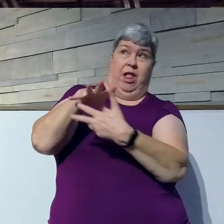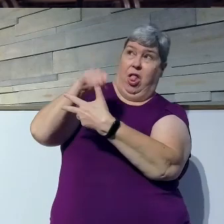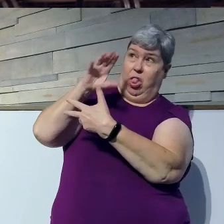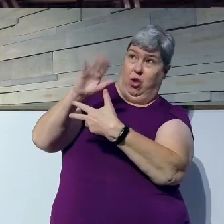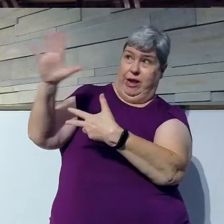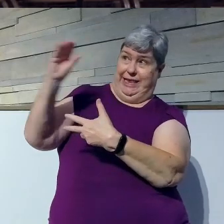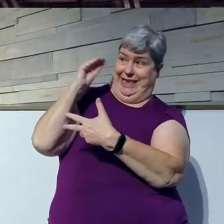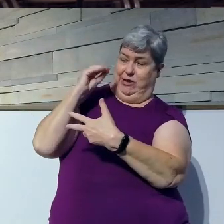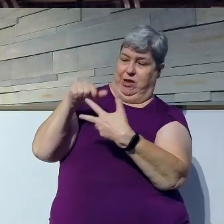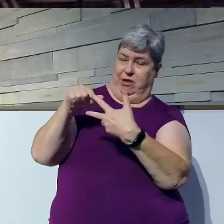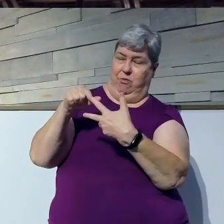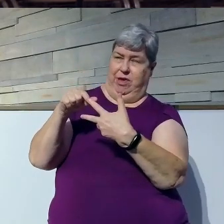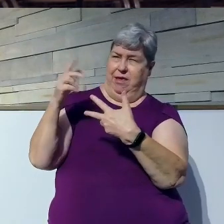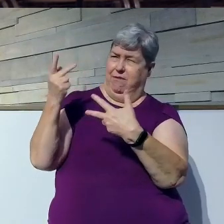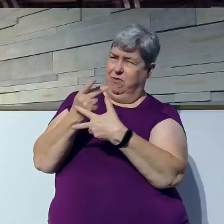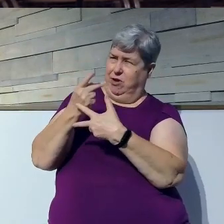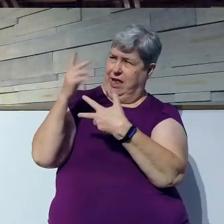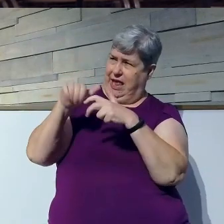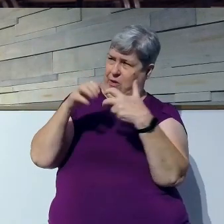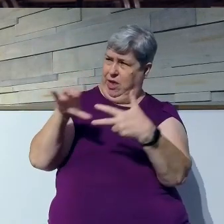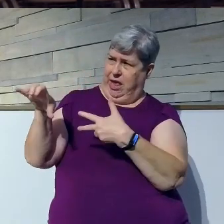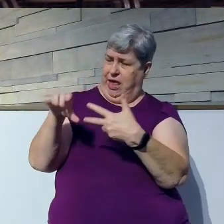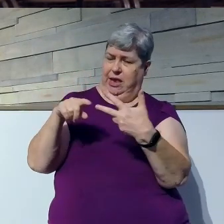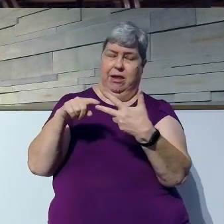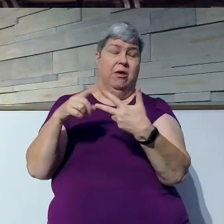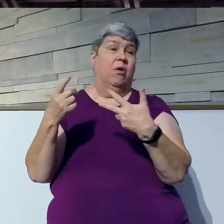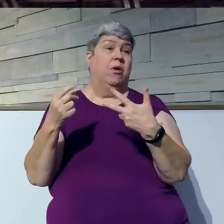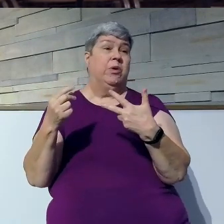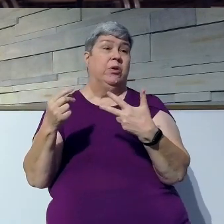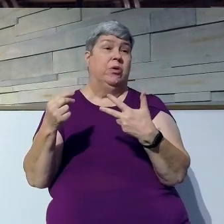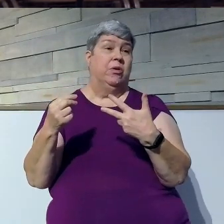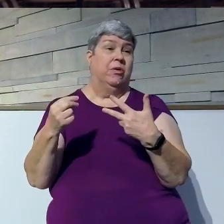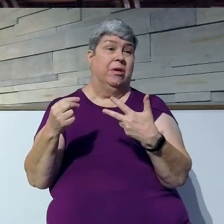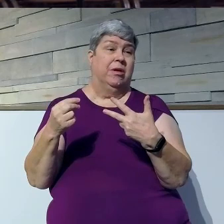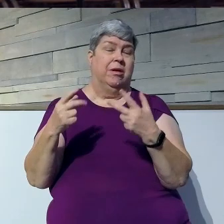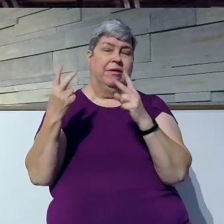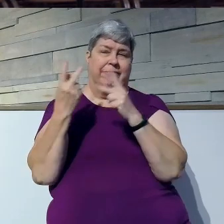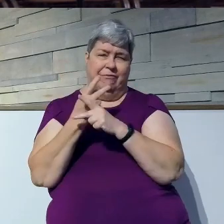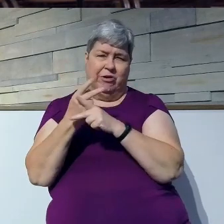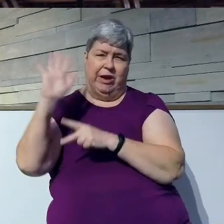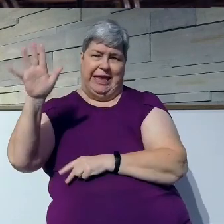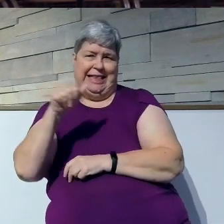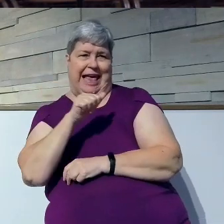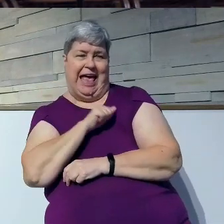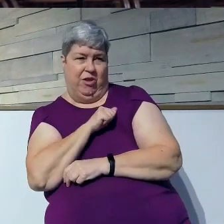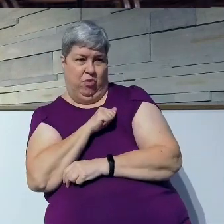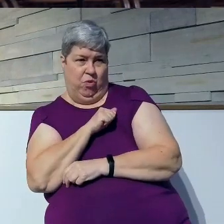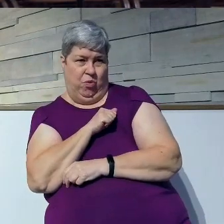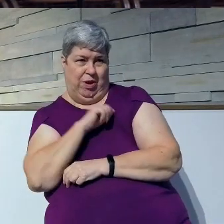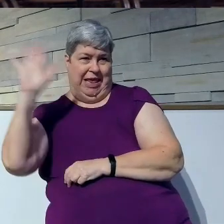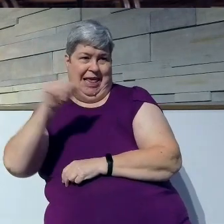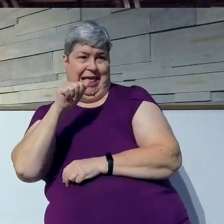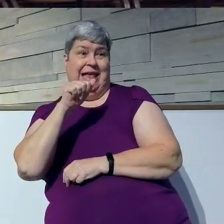he taught and discerning what he did, folks, what we need to do after that is to ascertain his attitude. What was the attitude